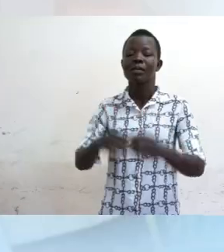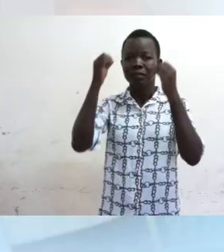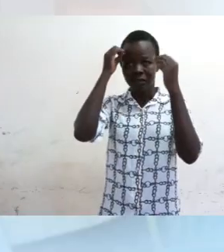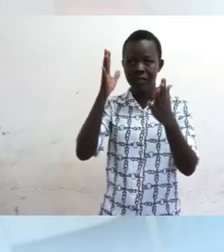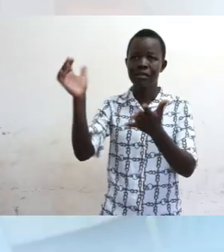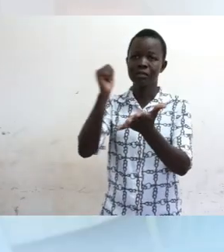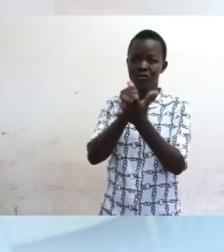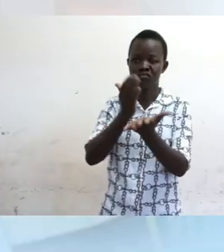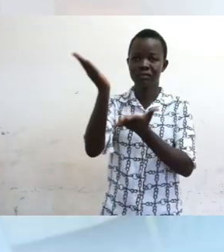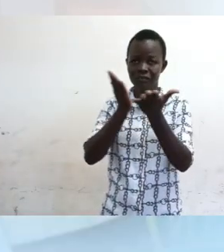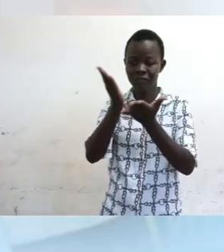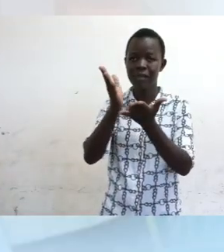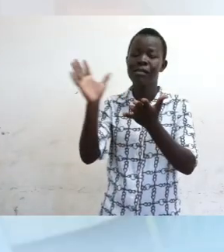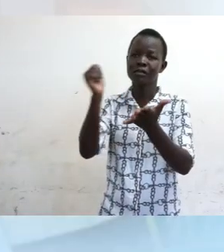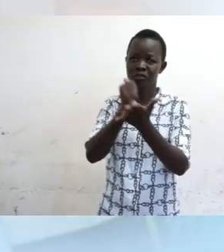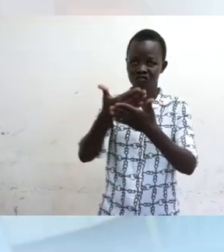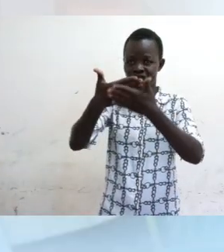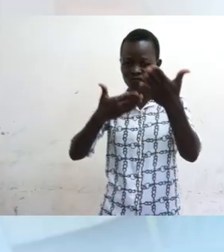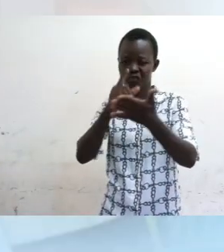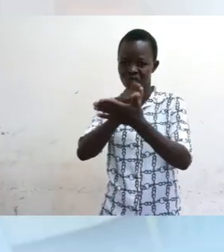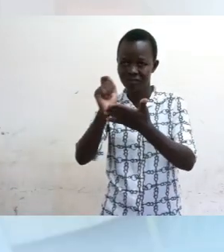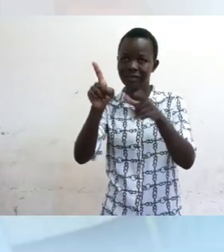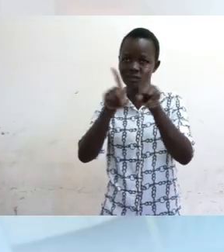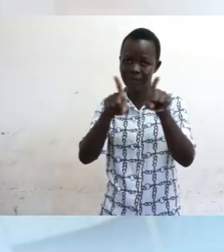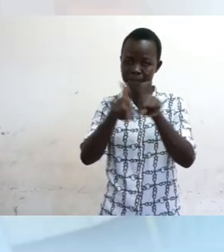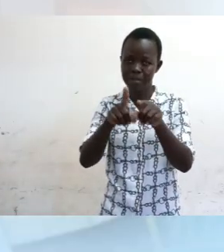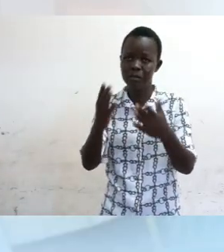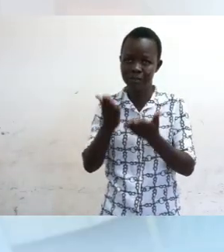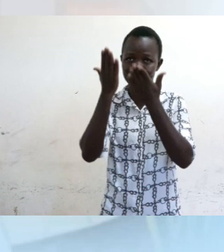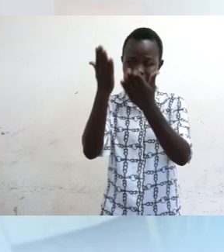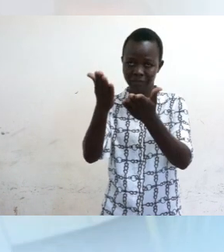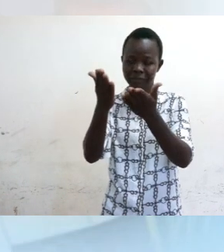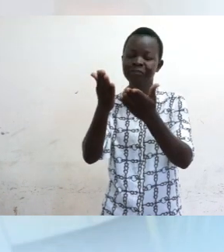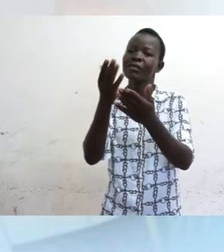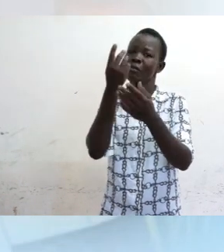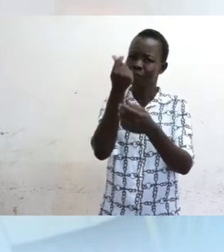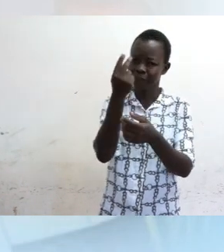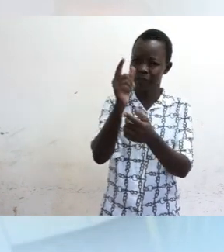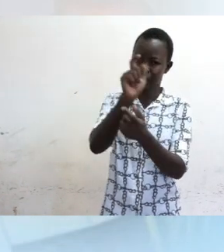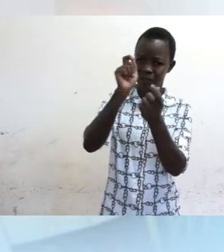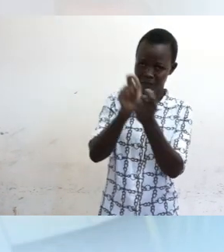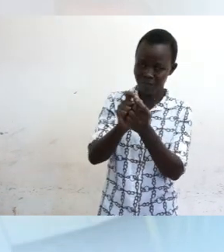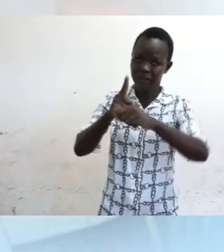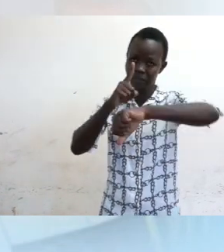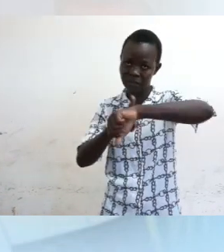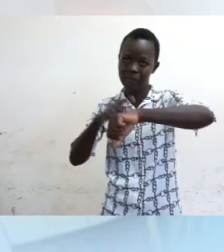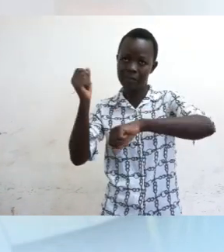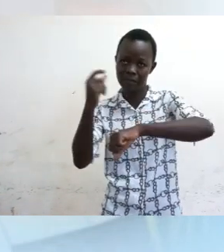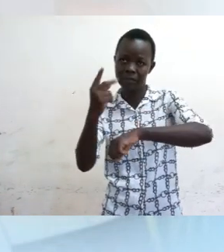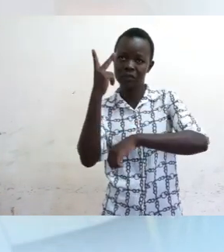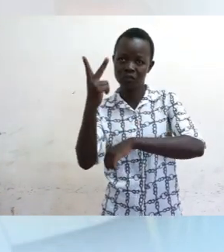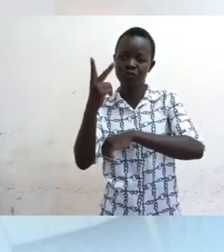For student admission service, you are required to complete and submit the admission form. The charges are a specified fee